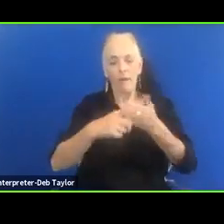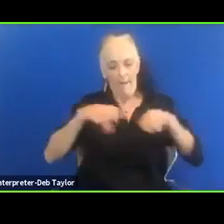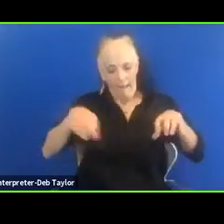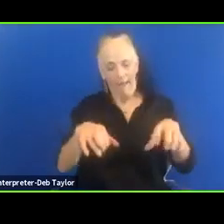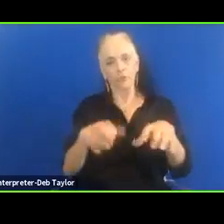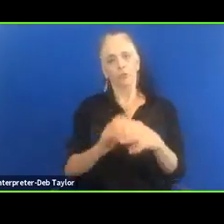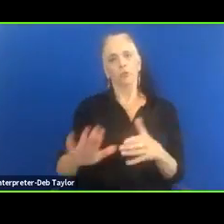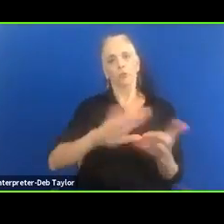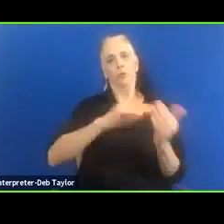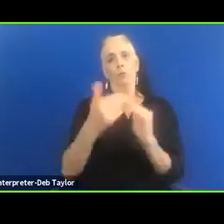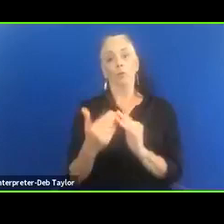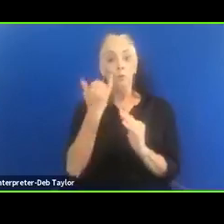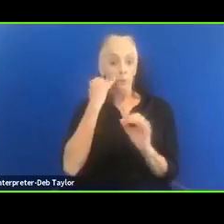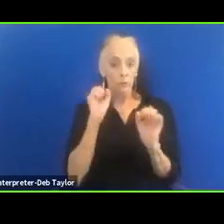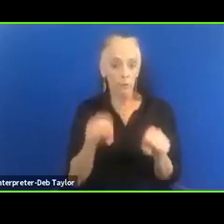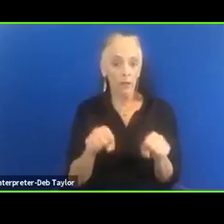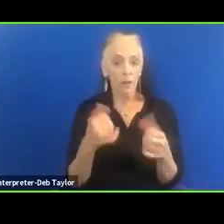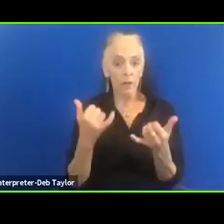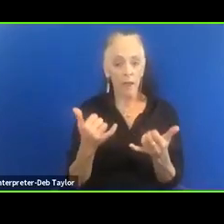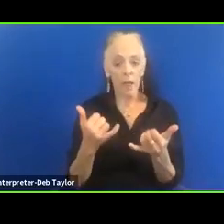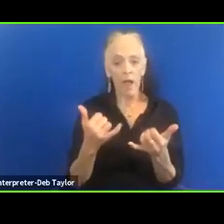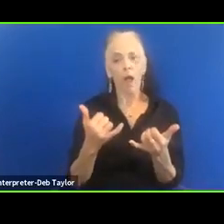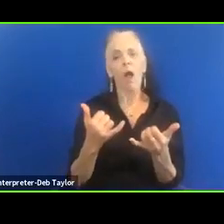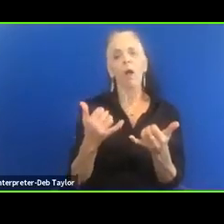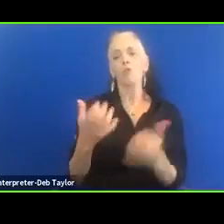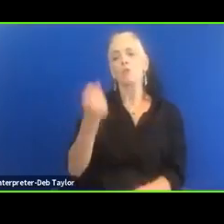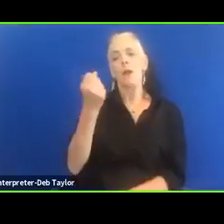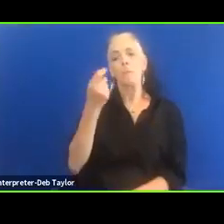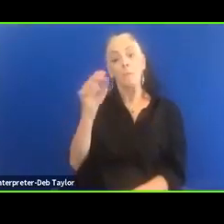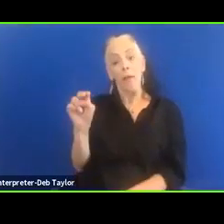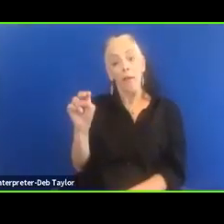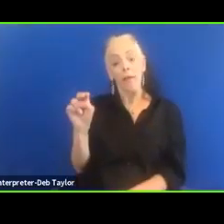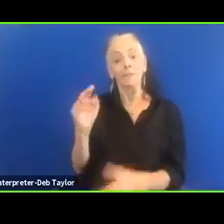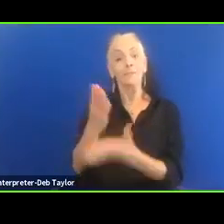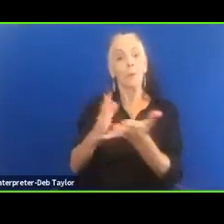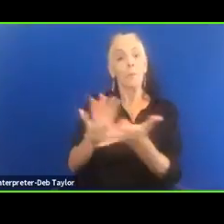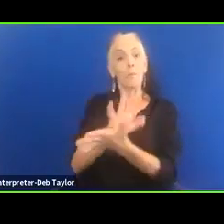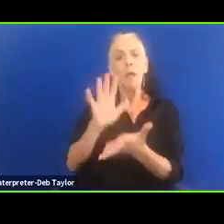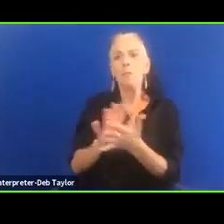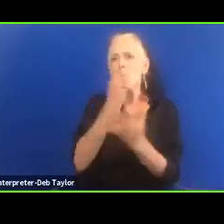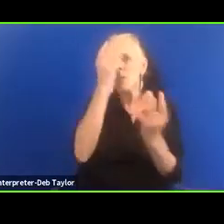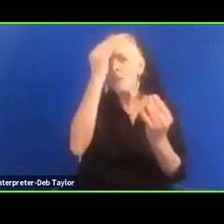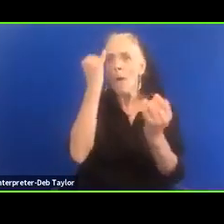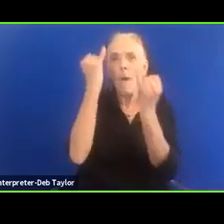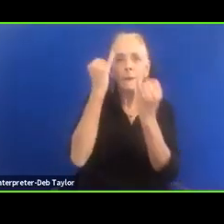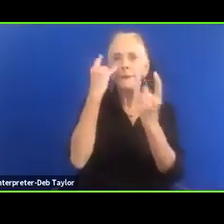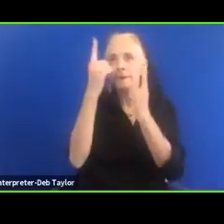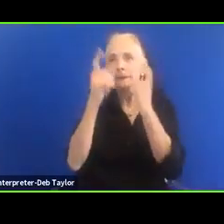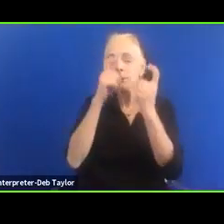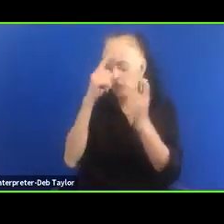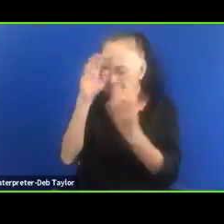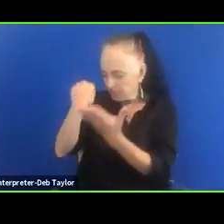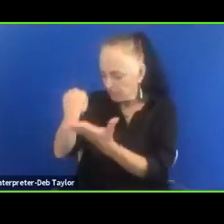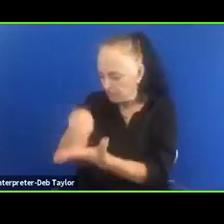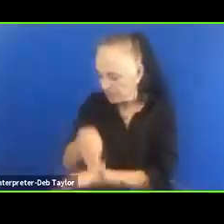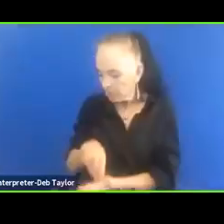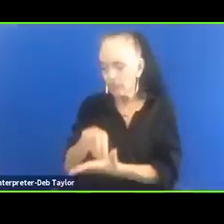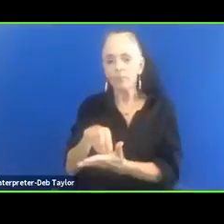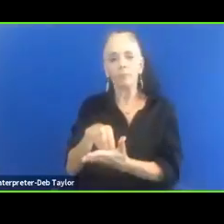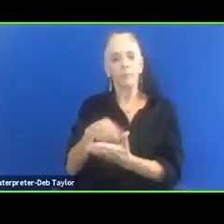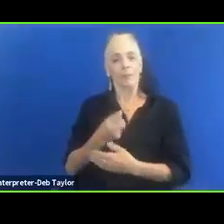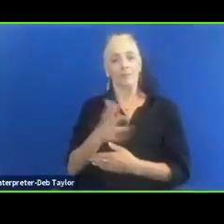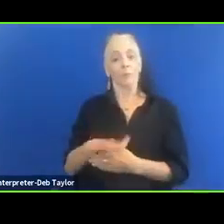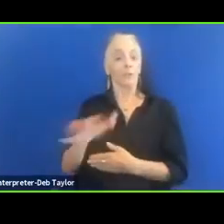you're able to right now, grab a pen and some paper, write down your thoughts, your questions, express your